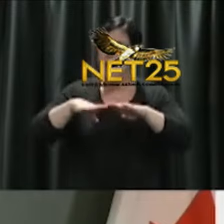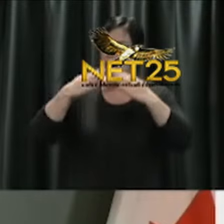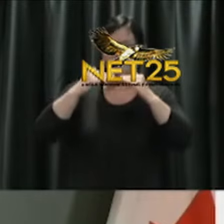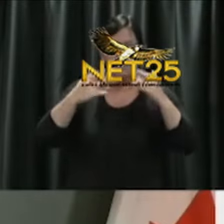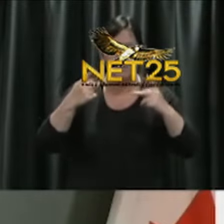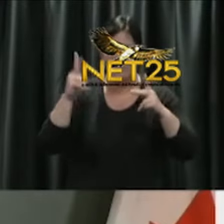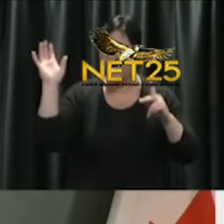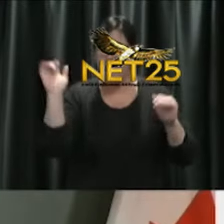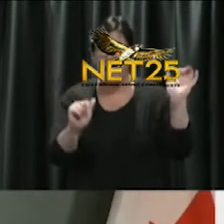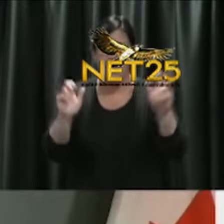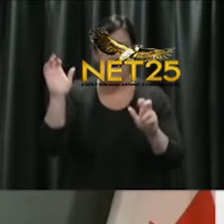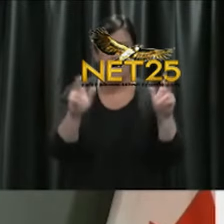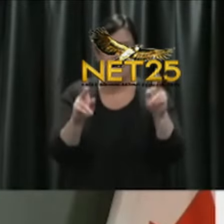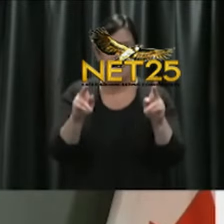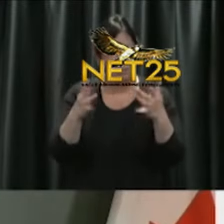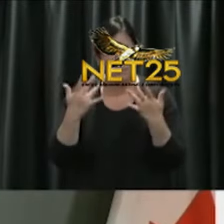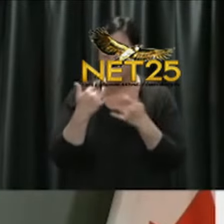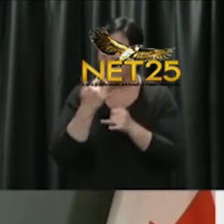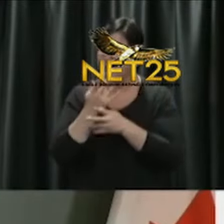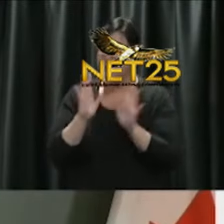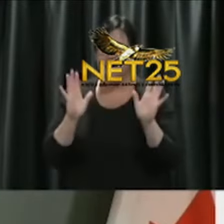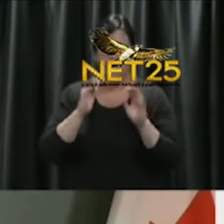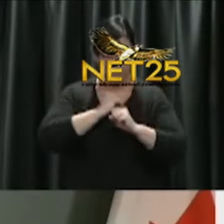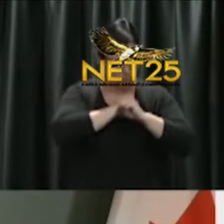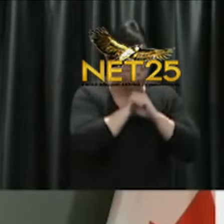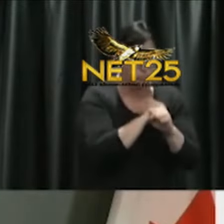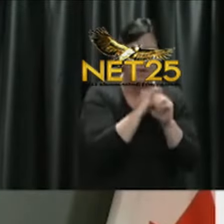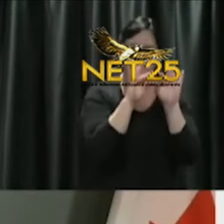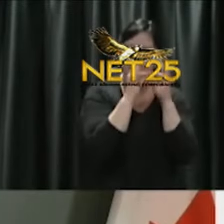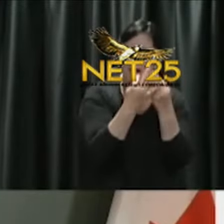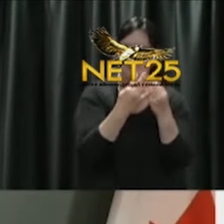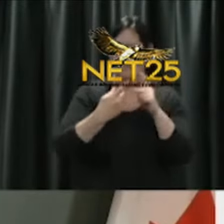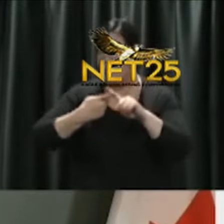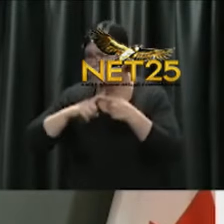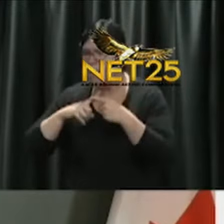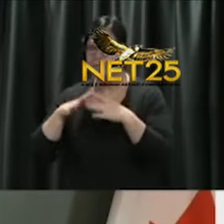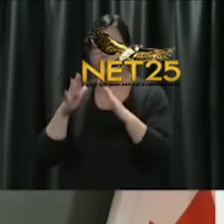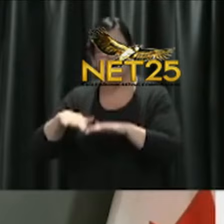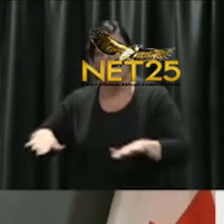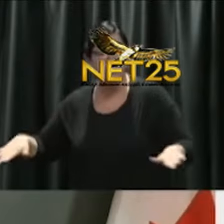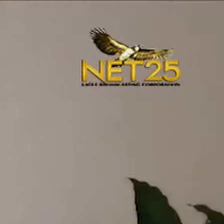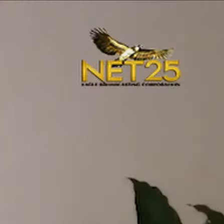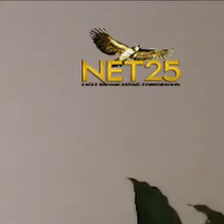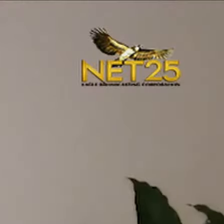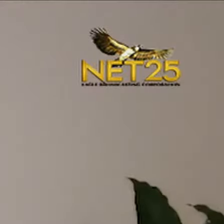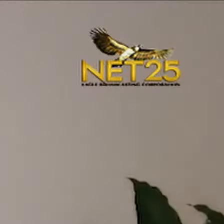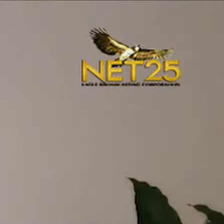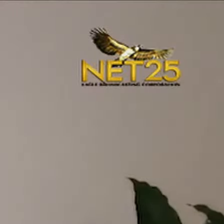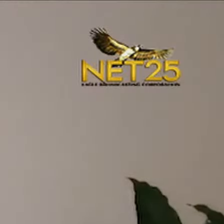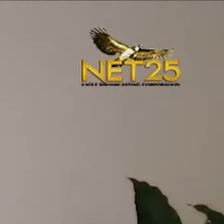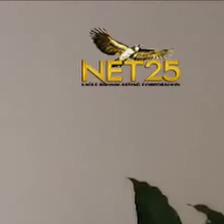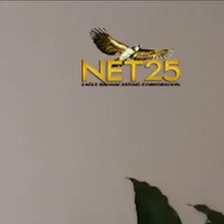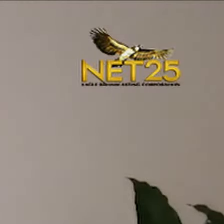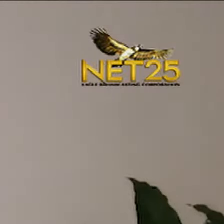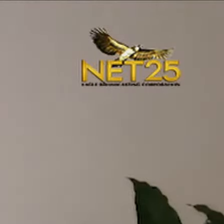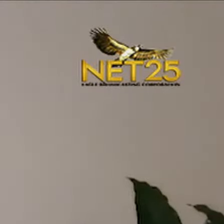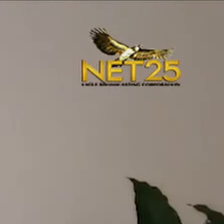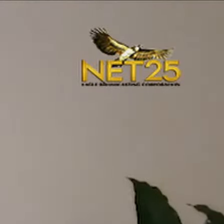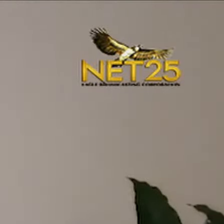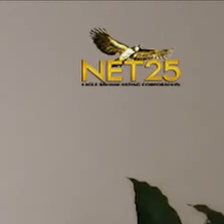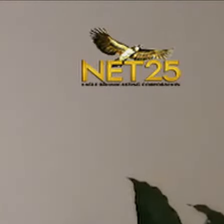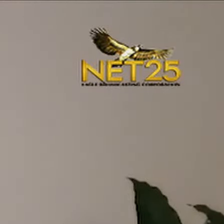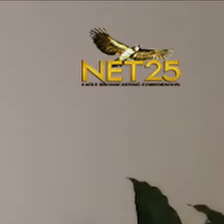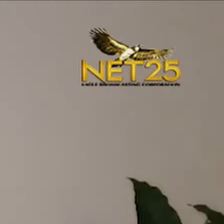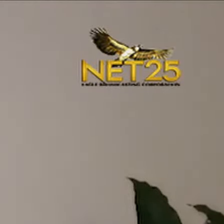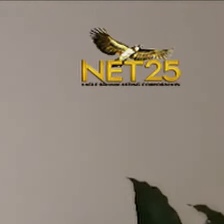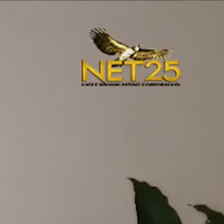our family members, our friends, and others protect us from them and them from us to some extent. Toronto's Chief Medical